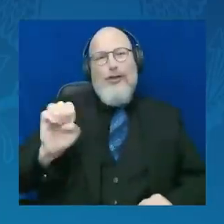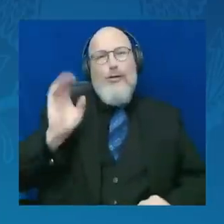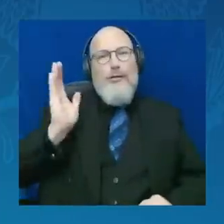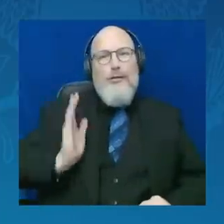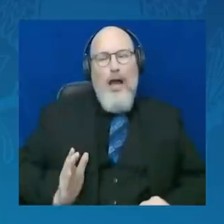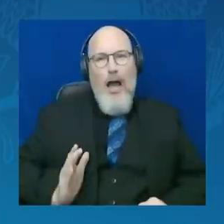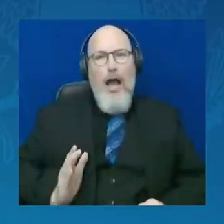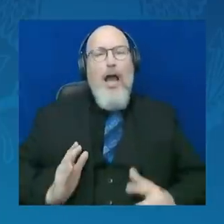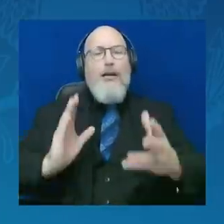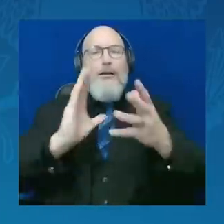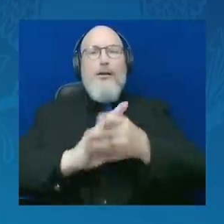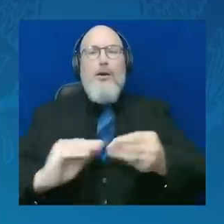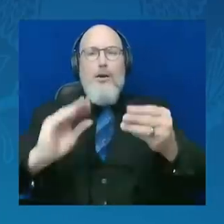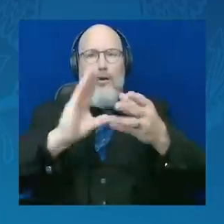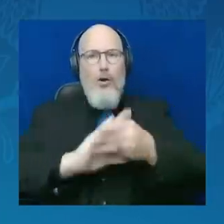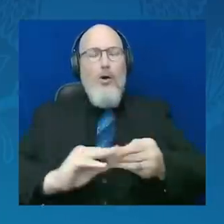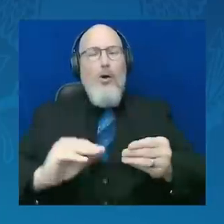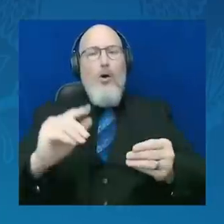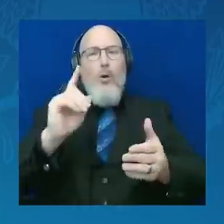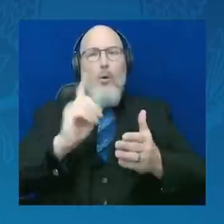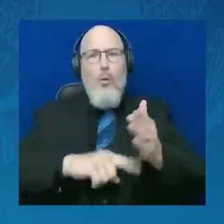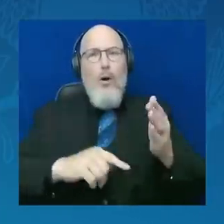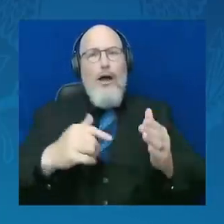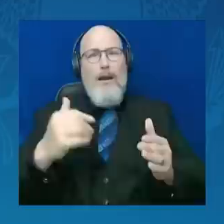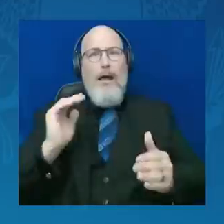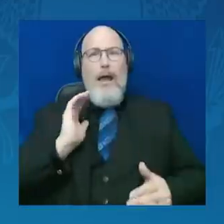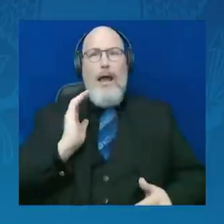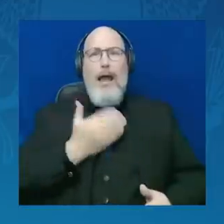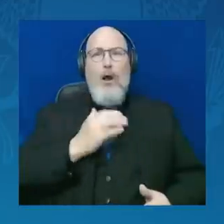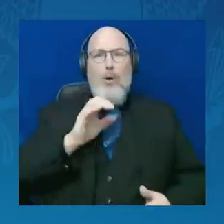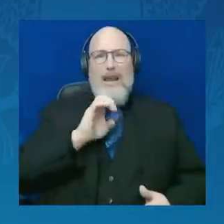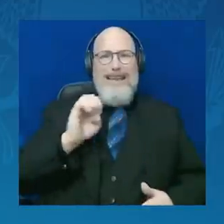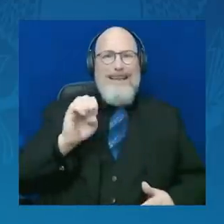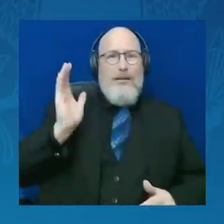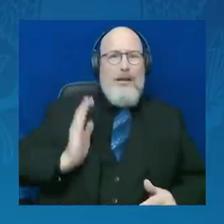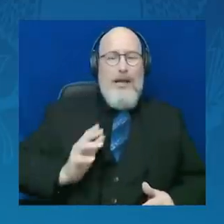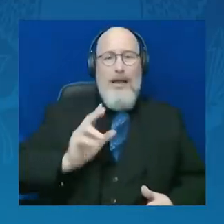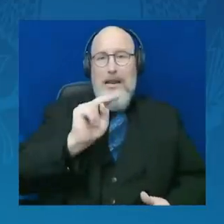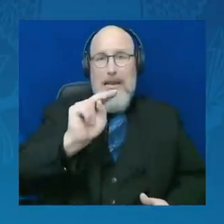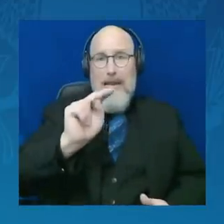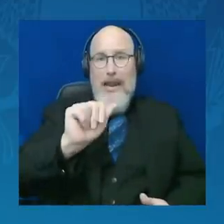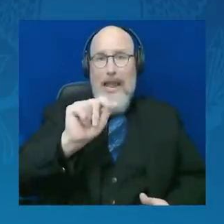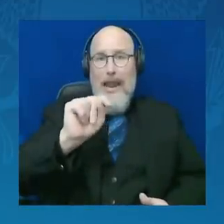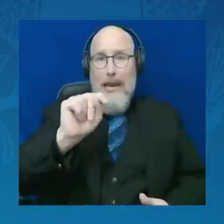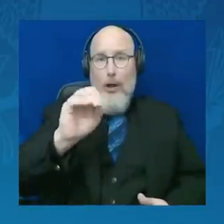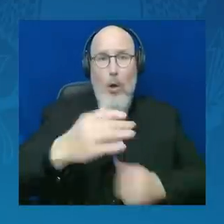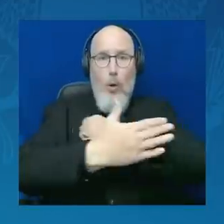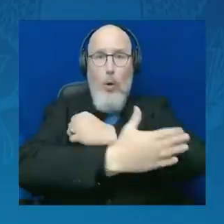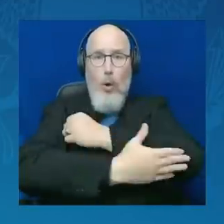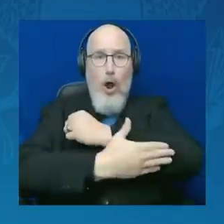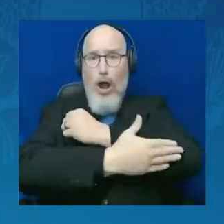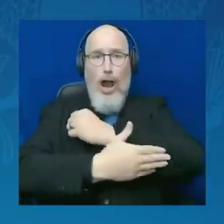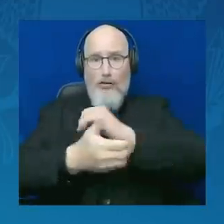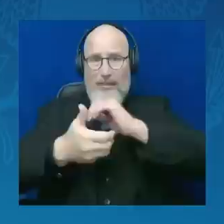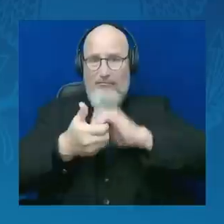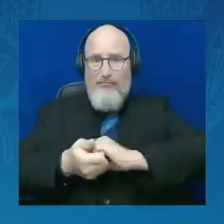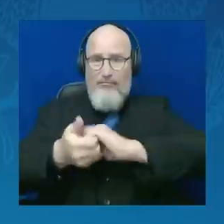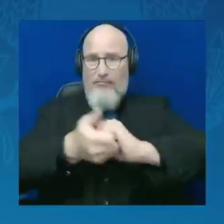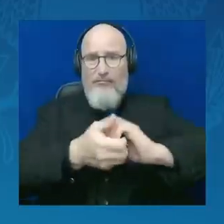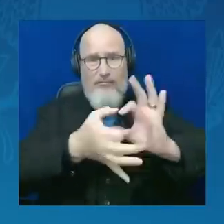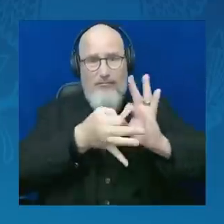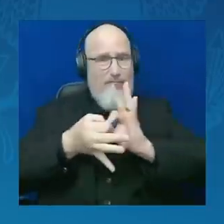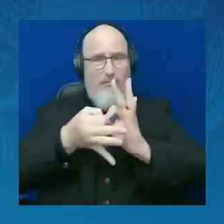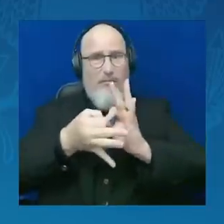flank and our NATO allies, and what is at stake at this very moment. What is at stake this very